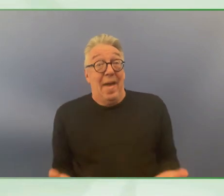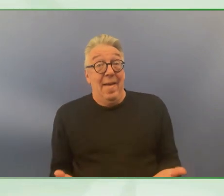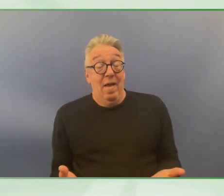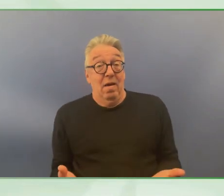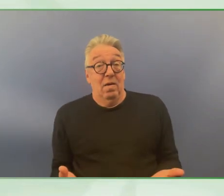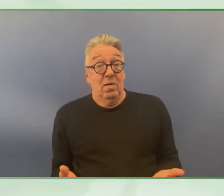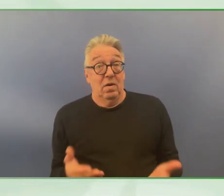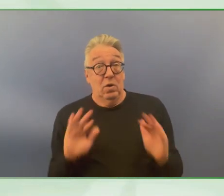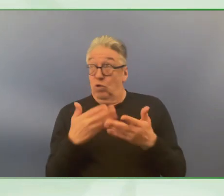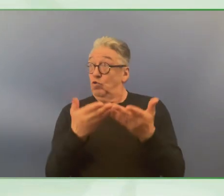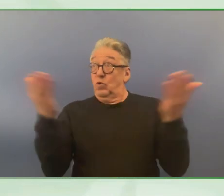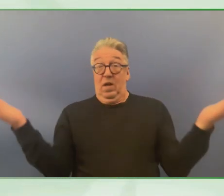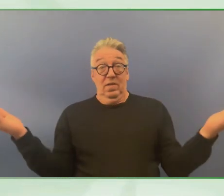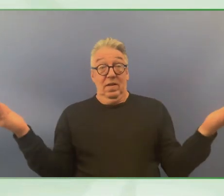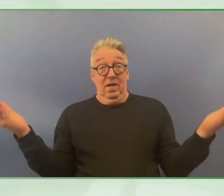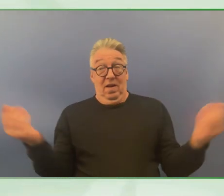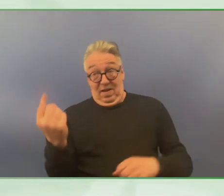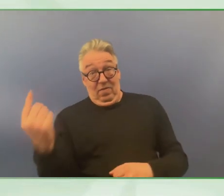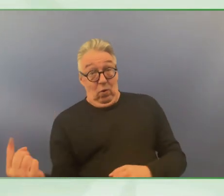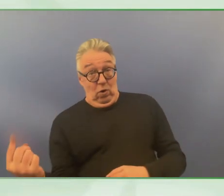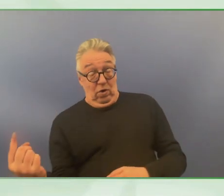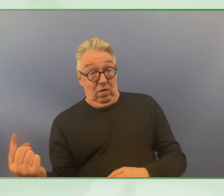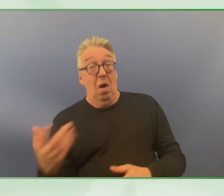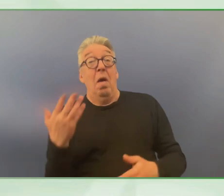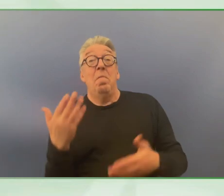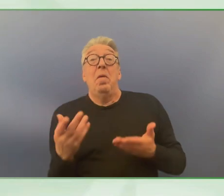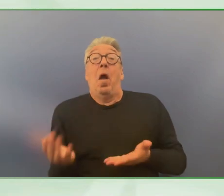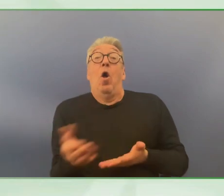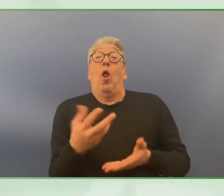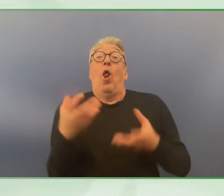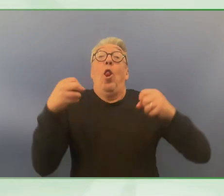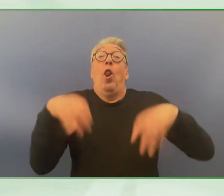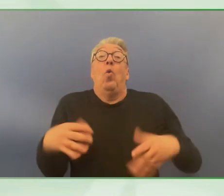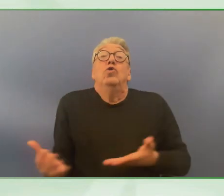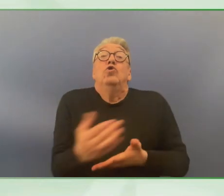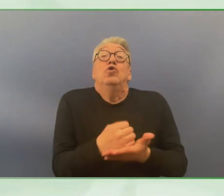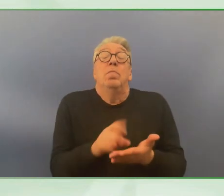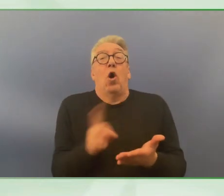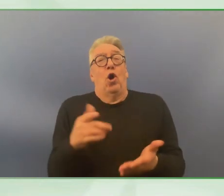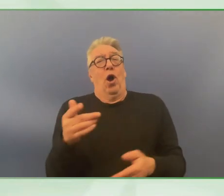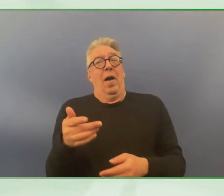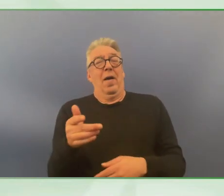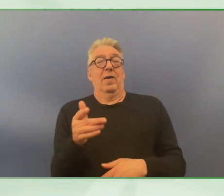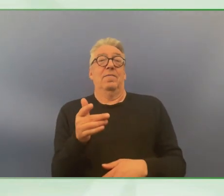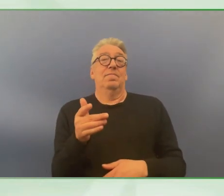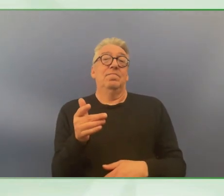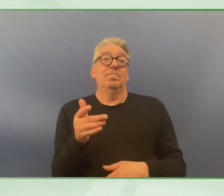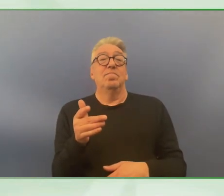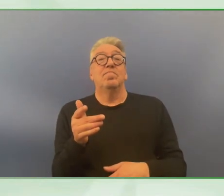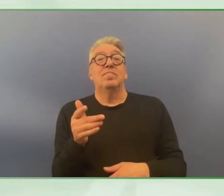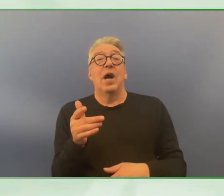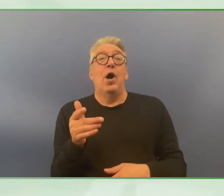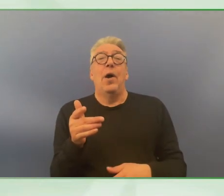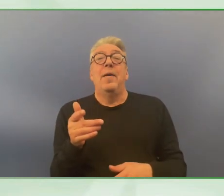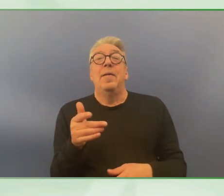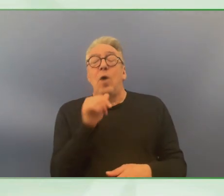might lose some revenue, but you're not bearing the immediate cost. So it's a negative externality in the same way